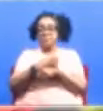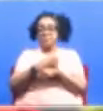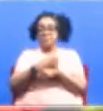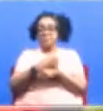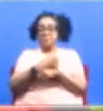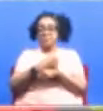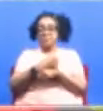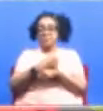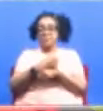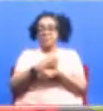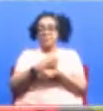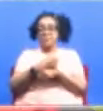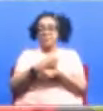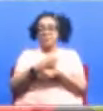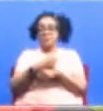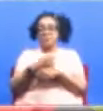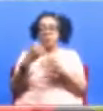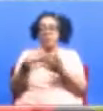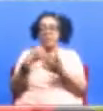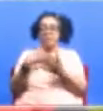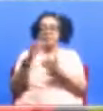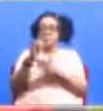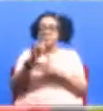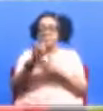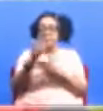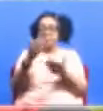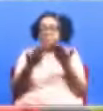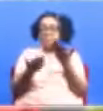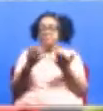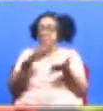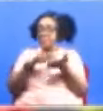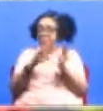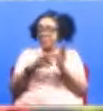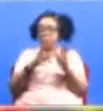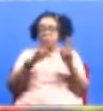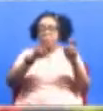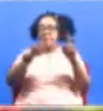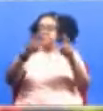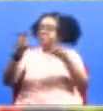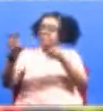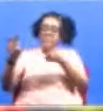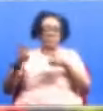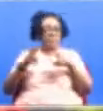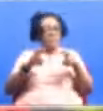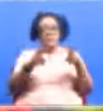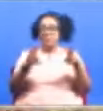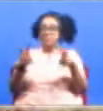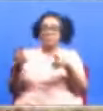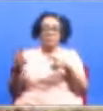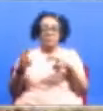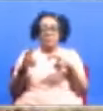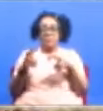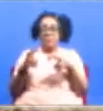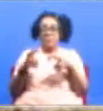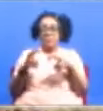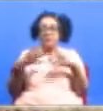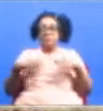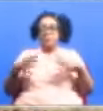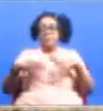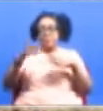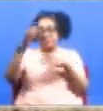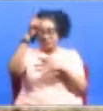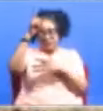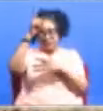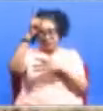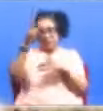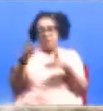Hatuna na depot ya matakataka. Sasa diposa inasungusha tu watu kwa maboma zao. The attack occurred even as